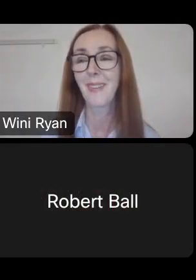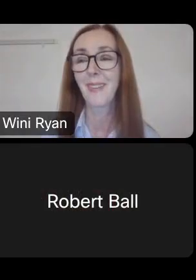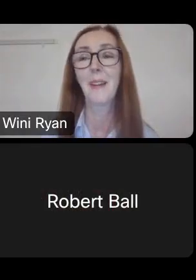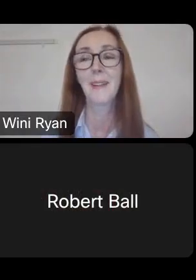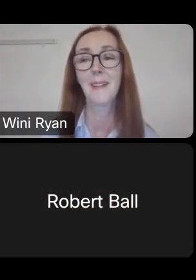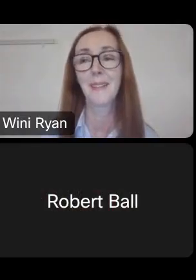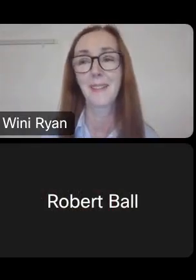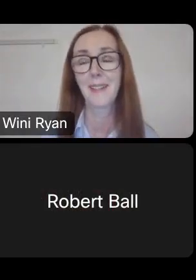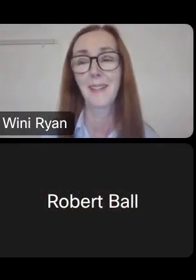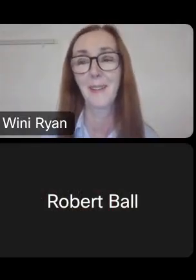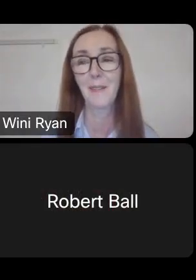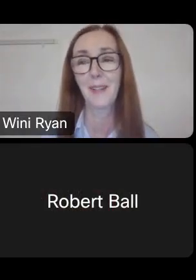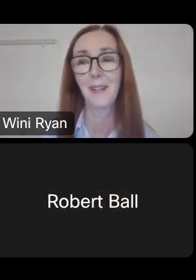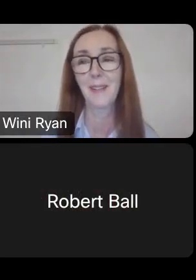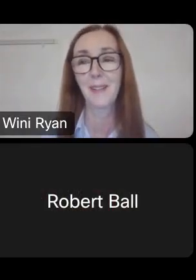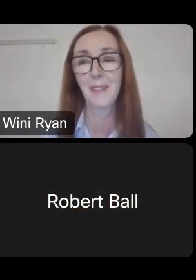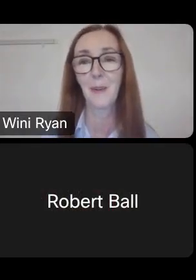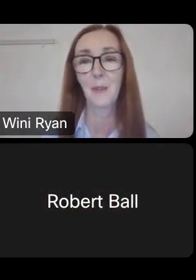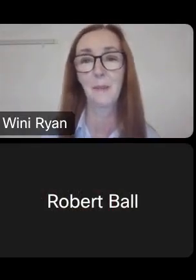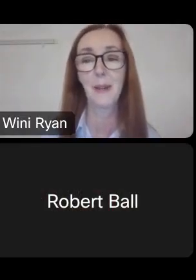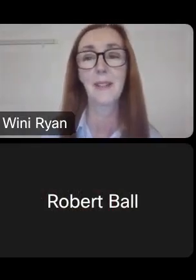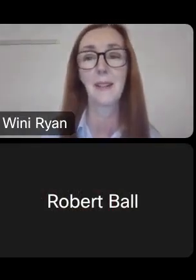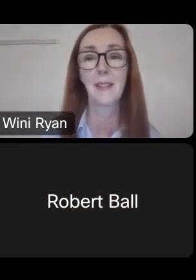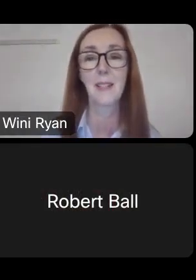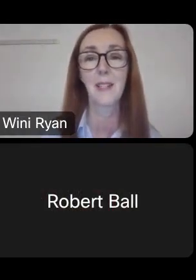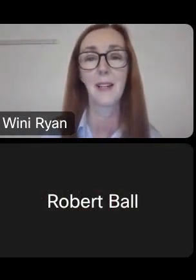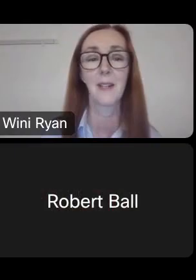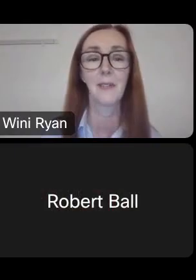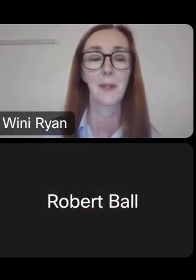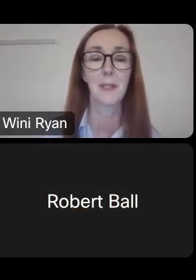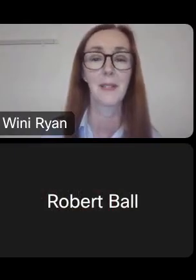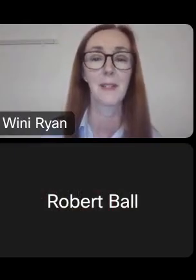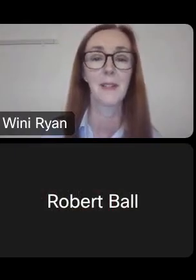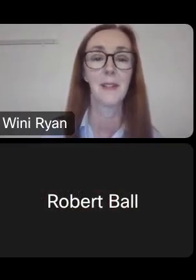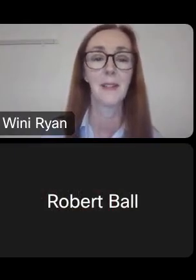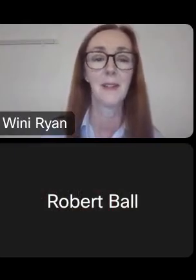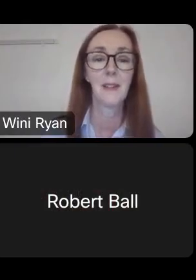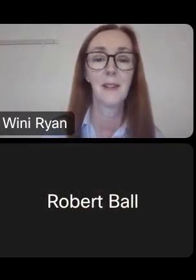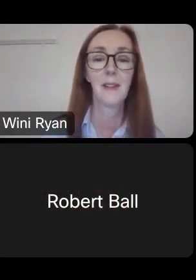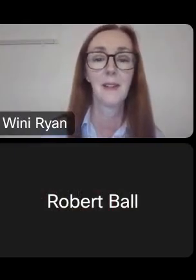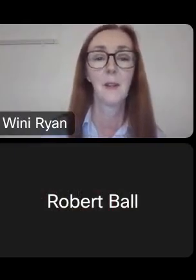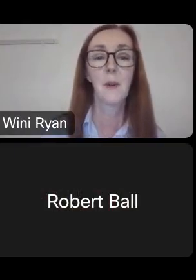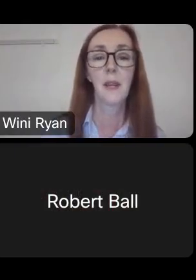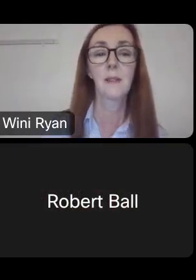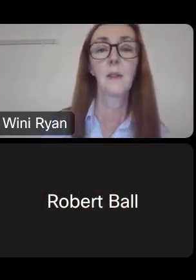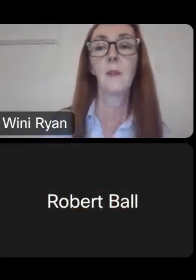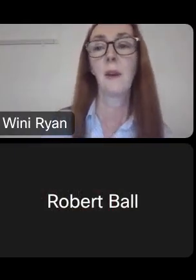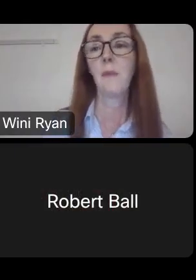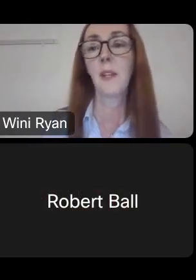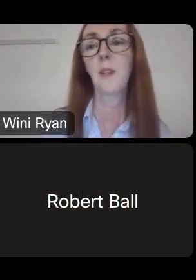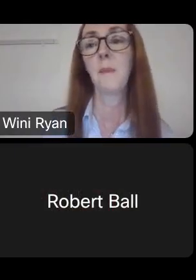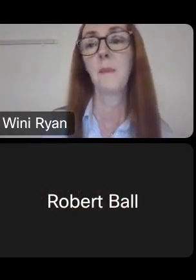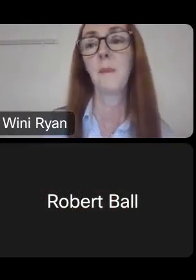Thank you, Angela. A lovely note from Angela in the chat. Thanks very much, Angela. Okay, so